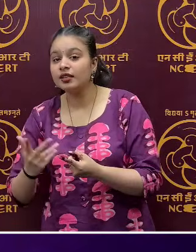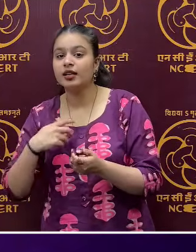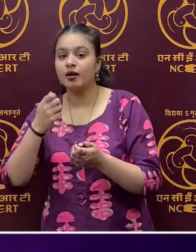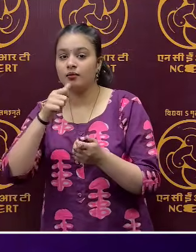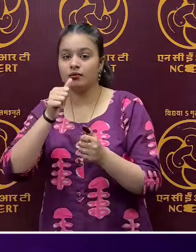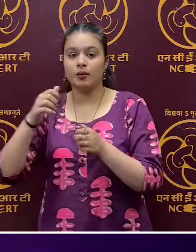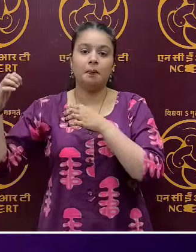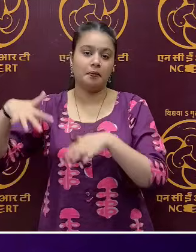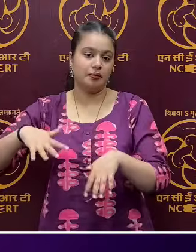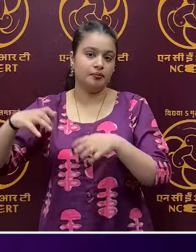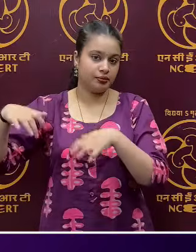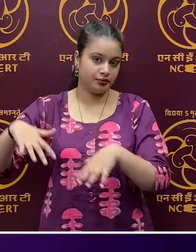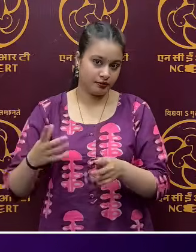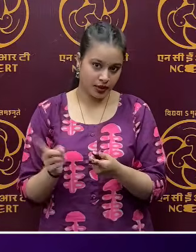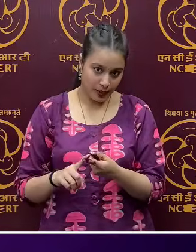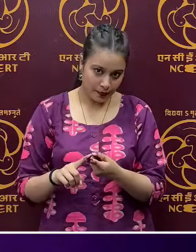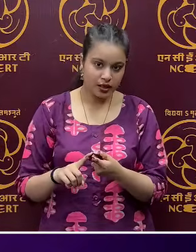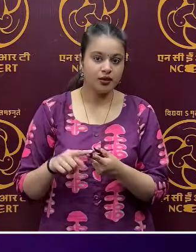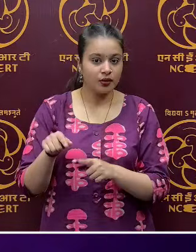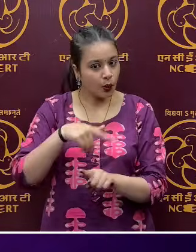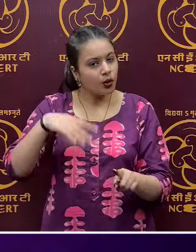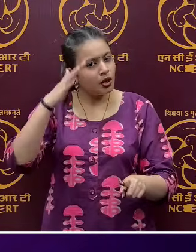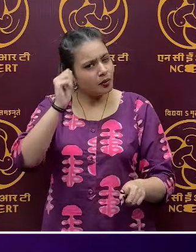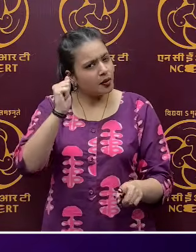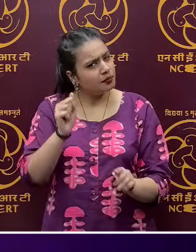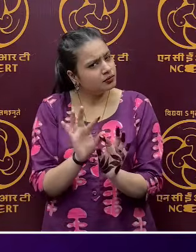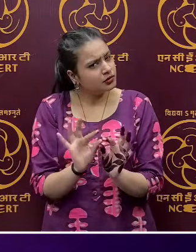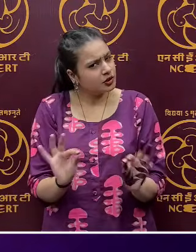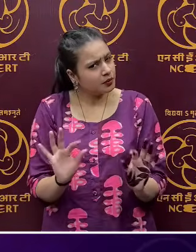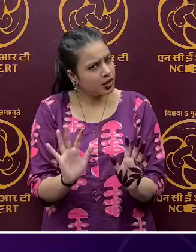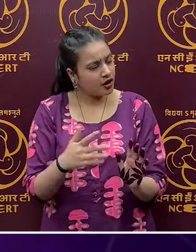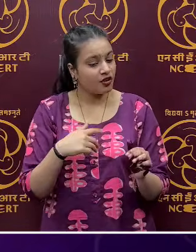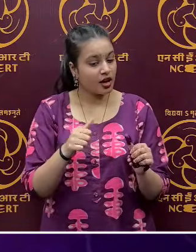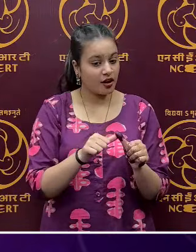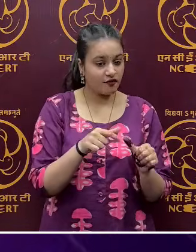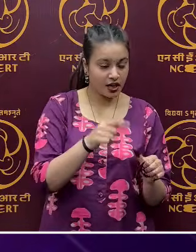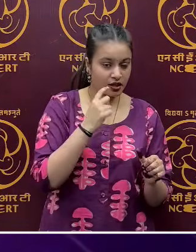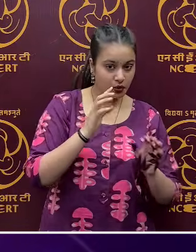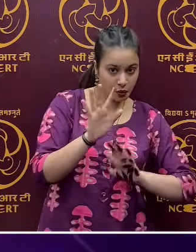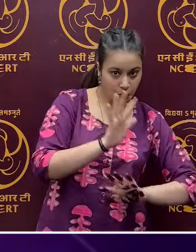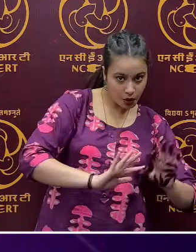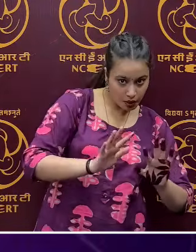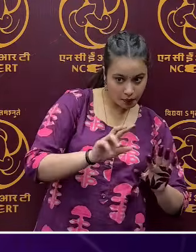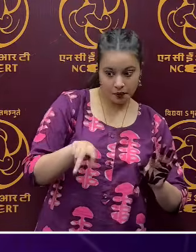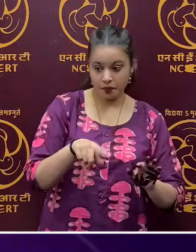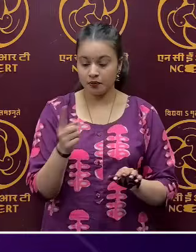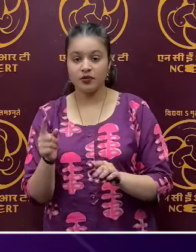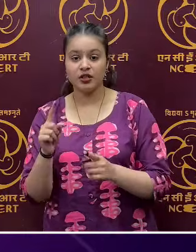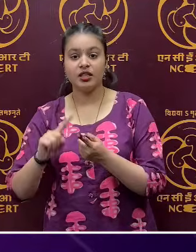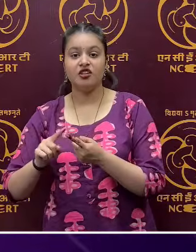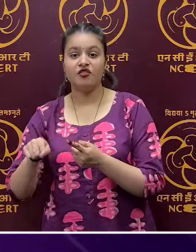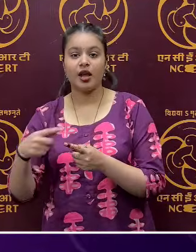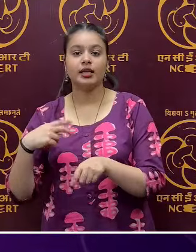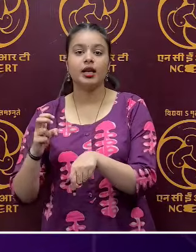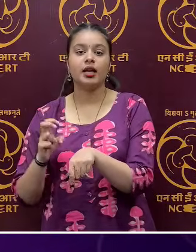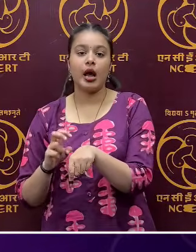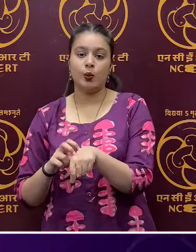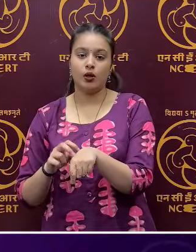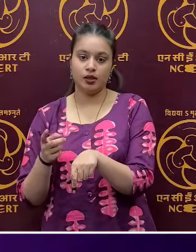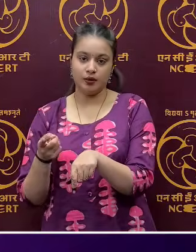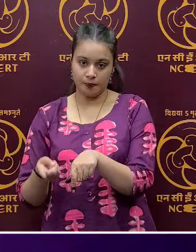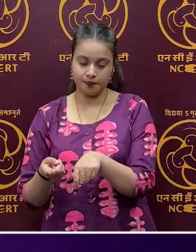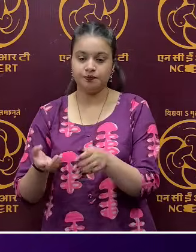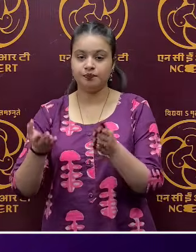garden. So it's very simple to remember. Affect is verb, effect is noun, and